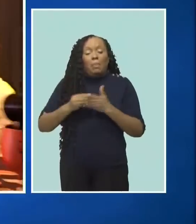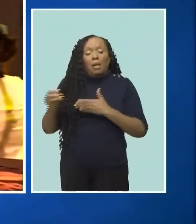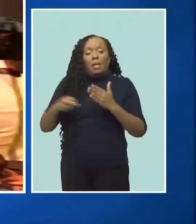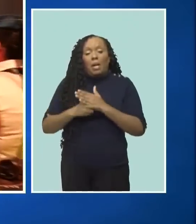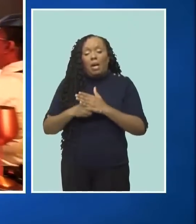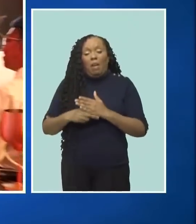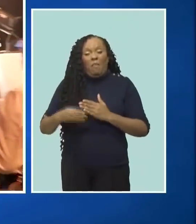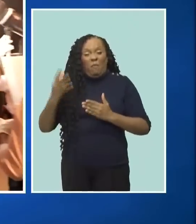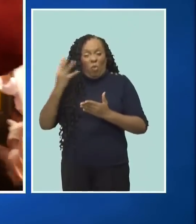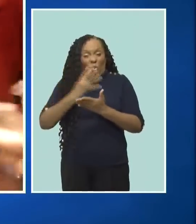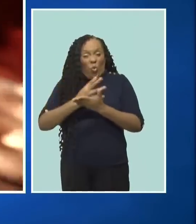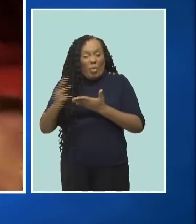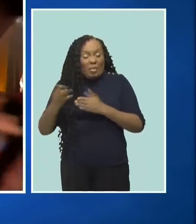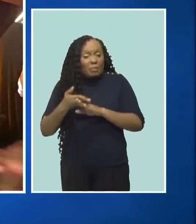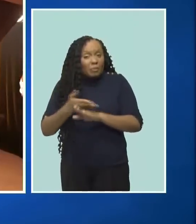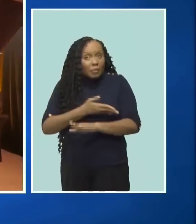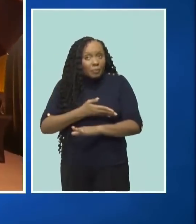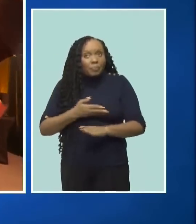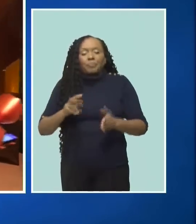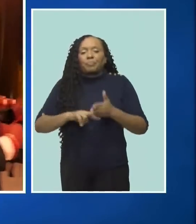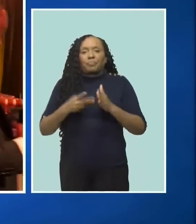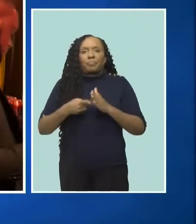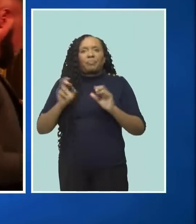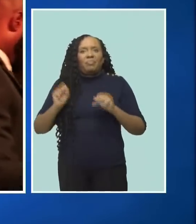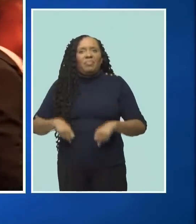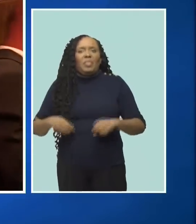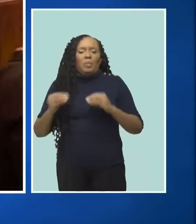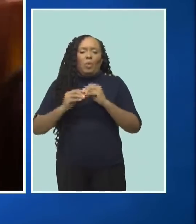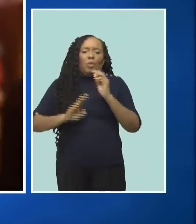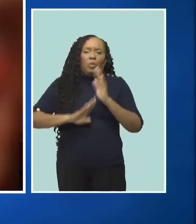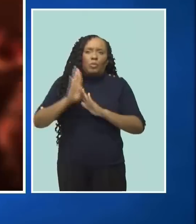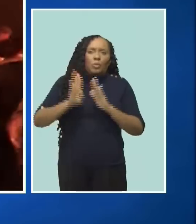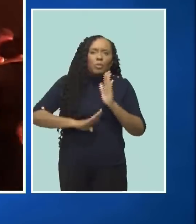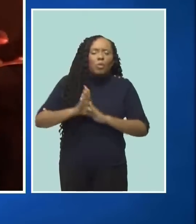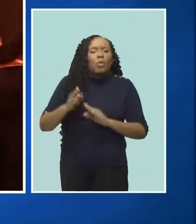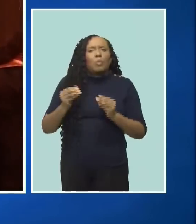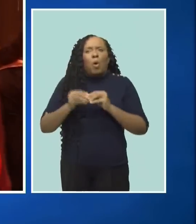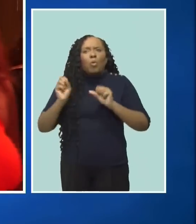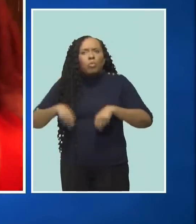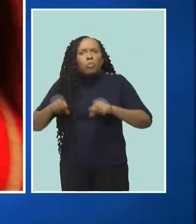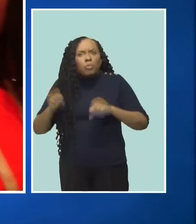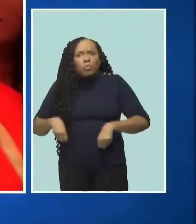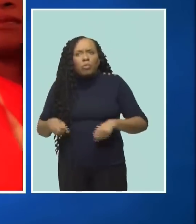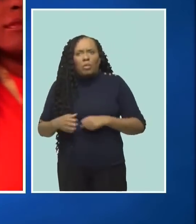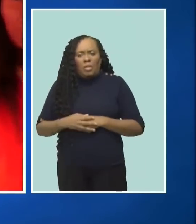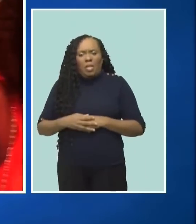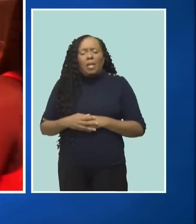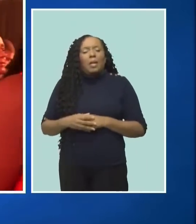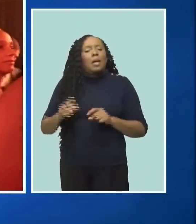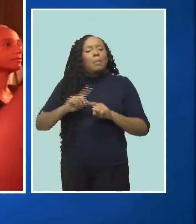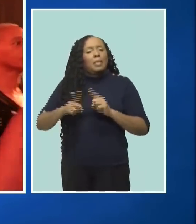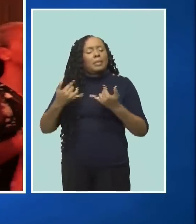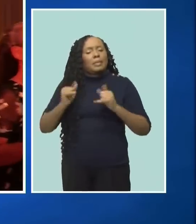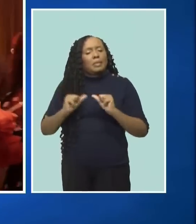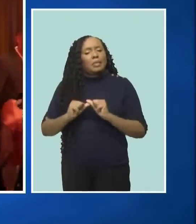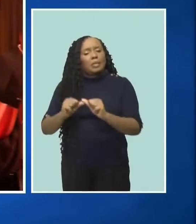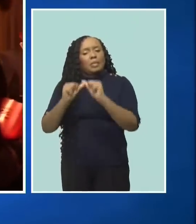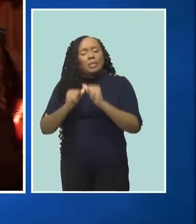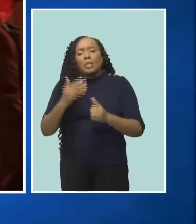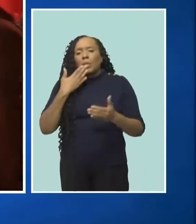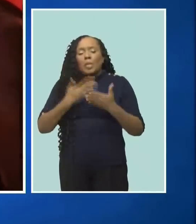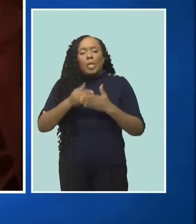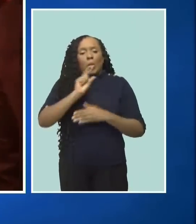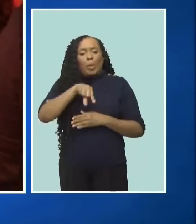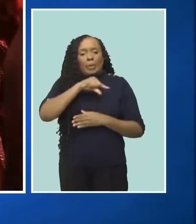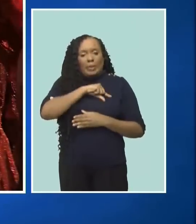festival shows there is room for more growth and greater capacity without sacrificing the quality of the festival. I